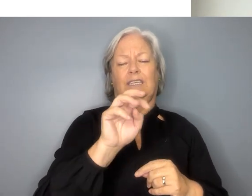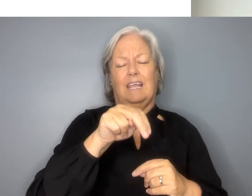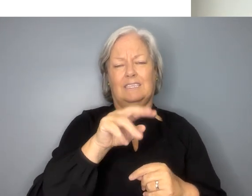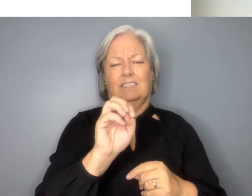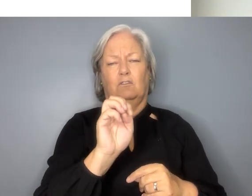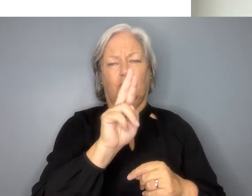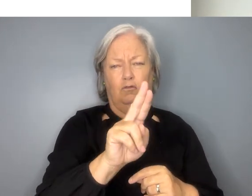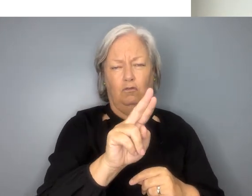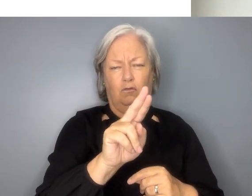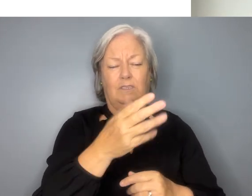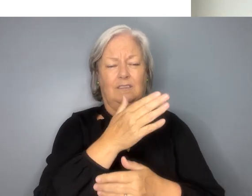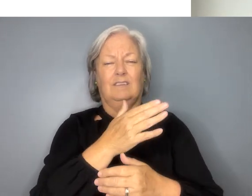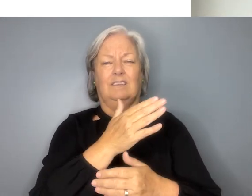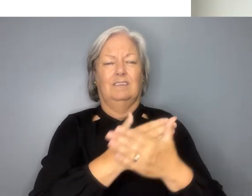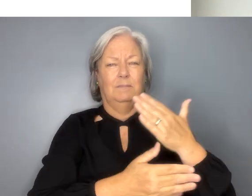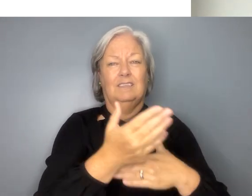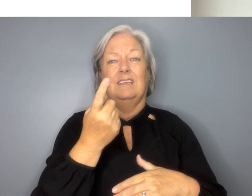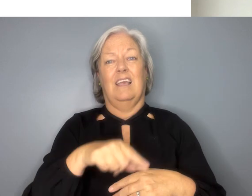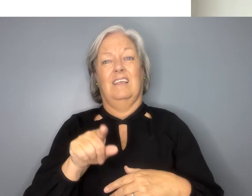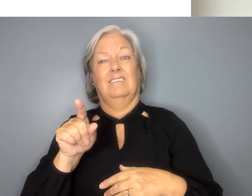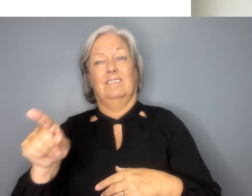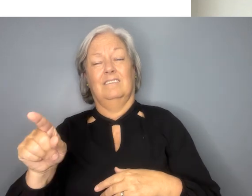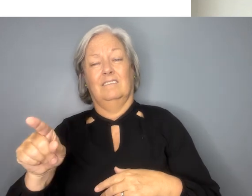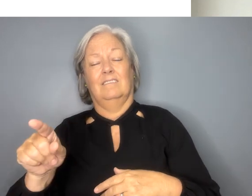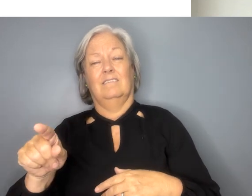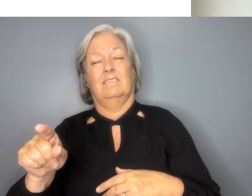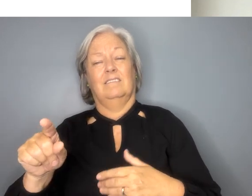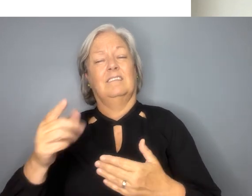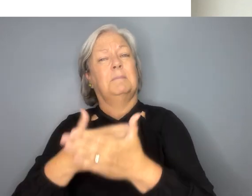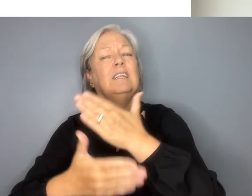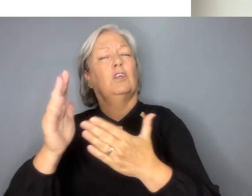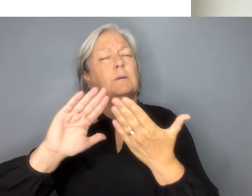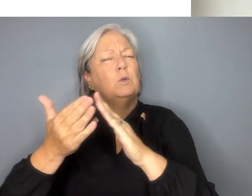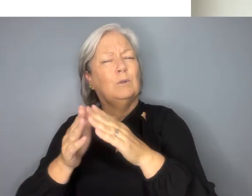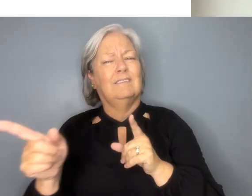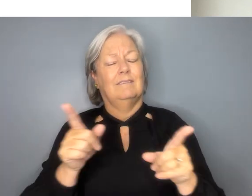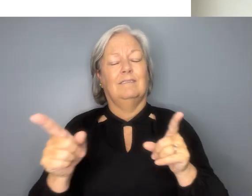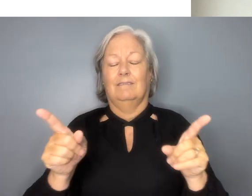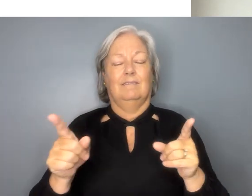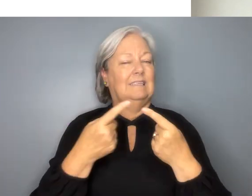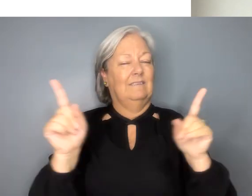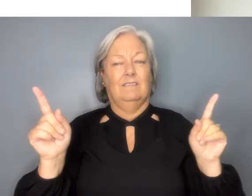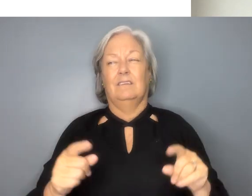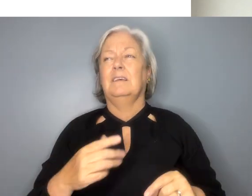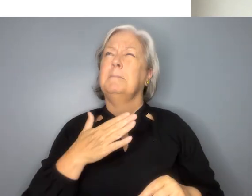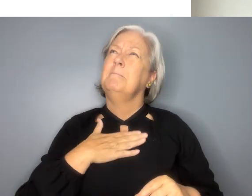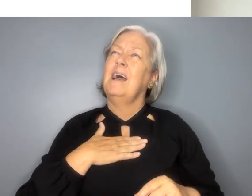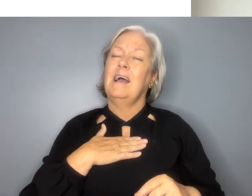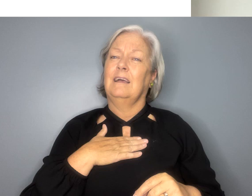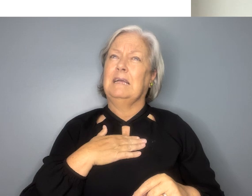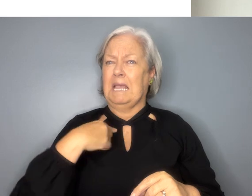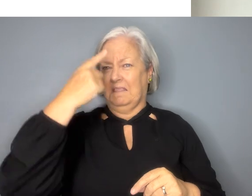identity and disability is really interesting, because I have kind of like a very